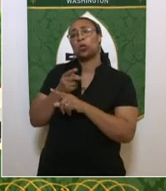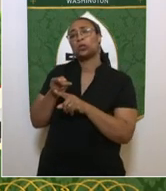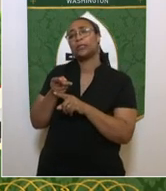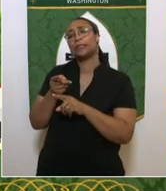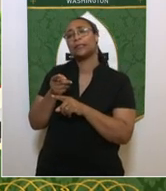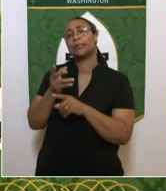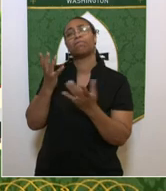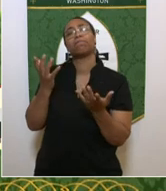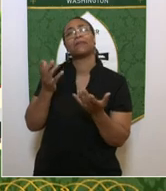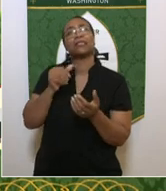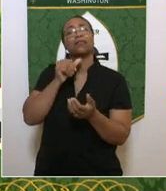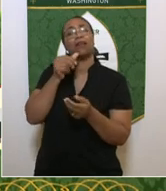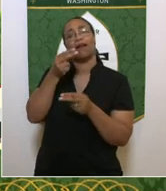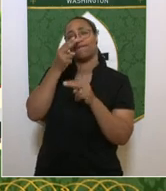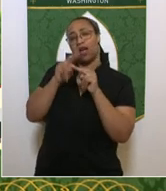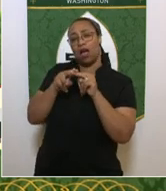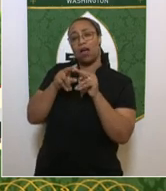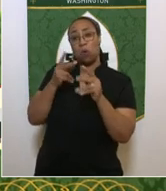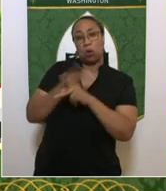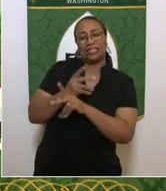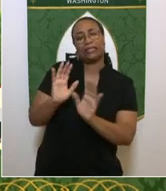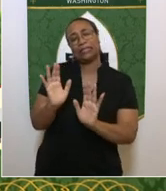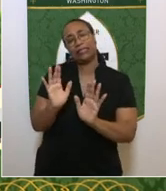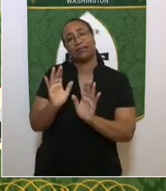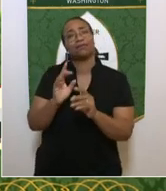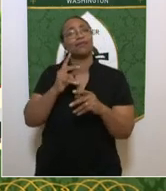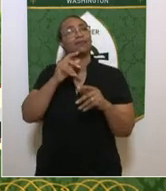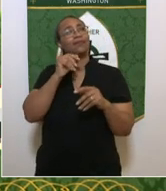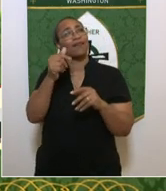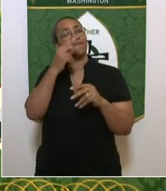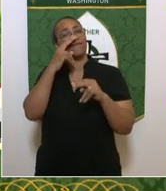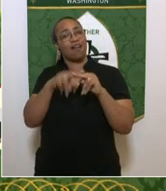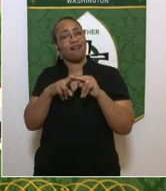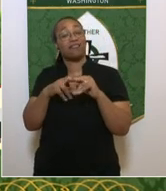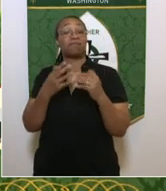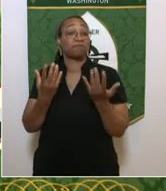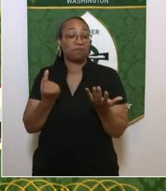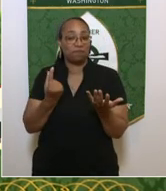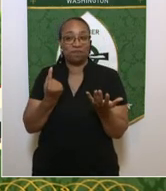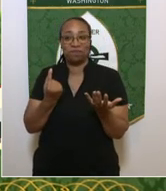the not so fun part of being mayor is having to